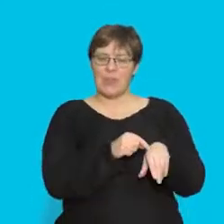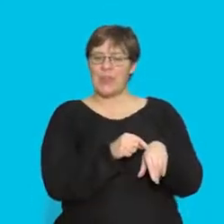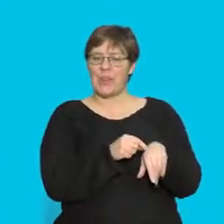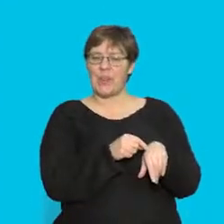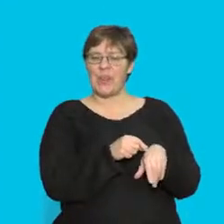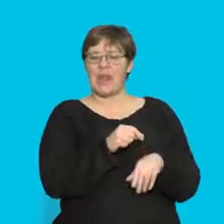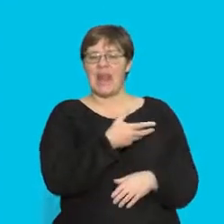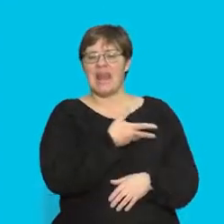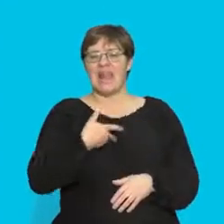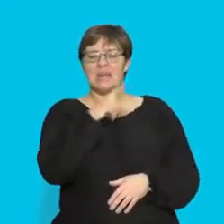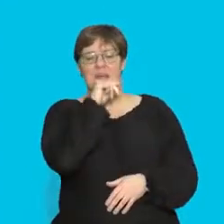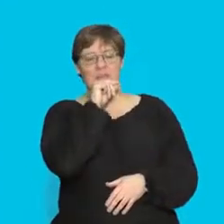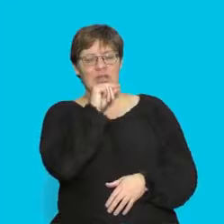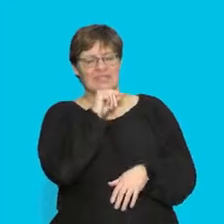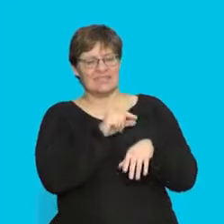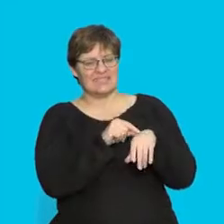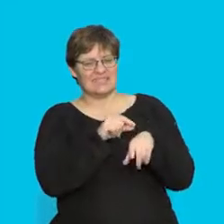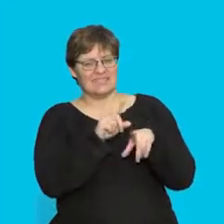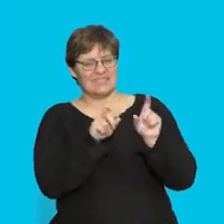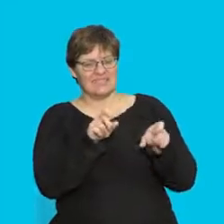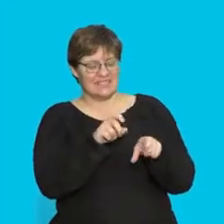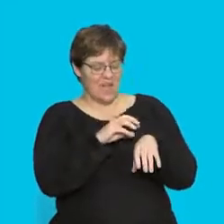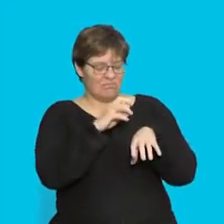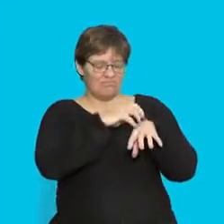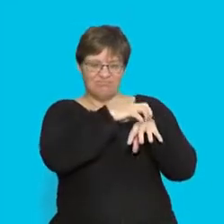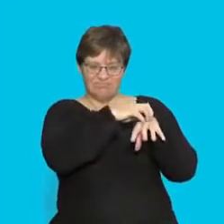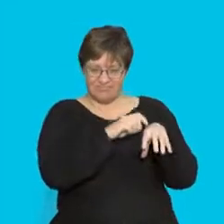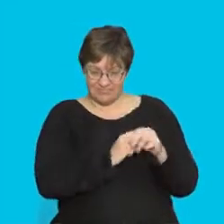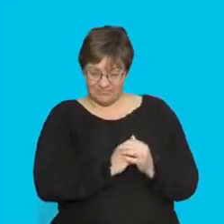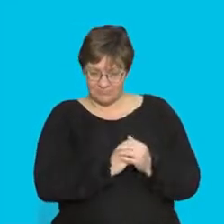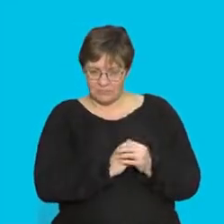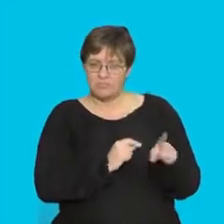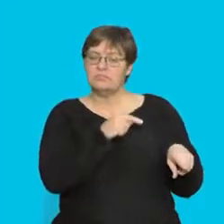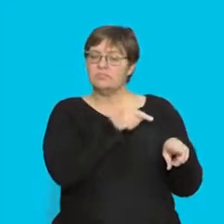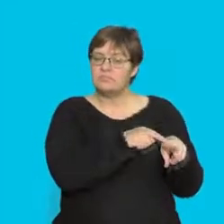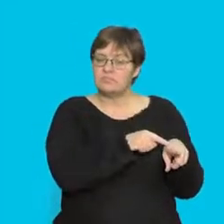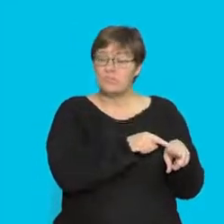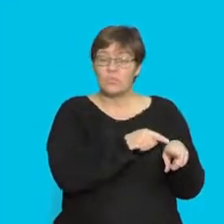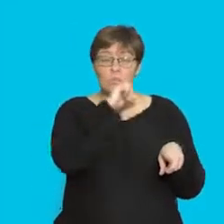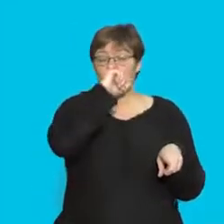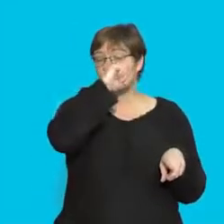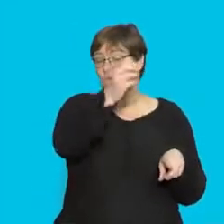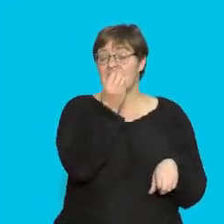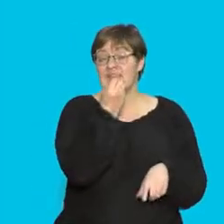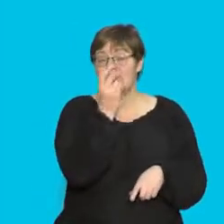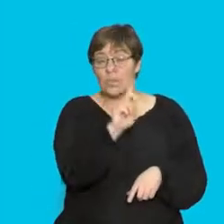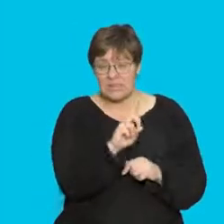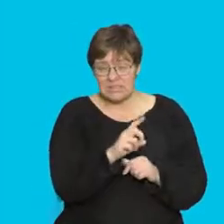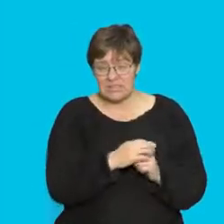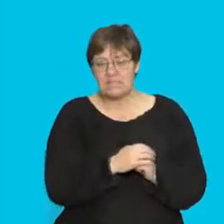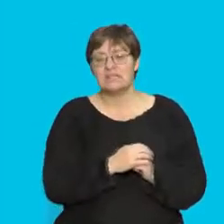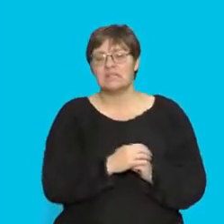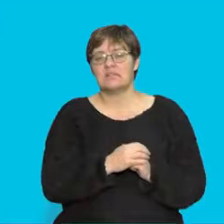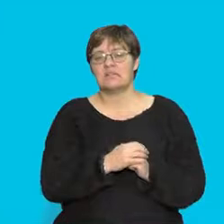here is a ladybird beetle. And the most favorite thing a ladybird beetle likes to